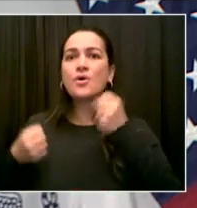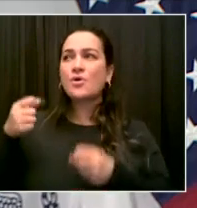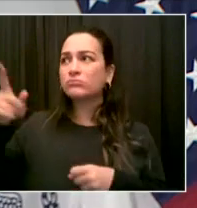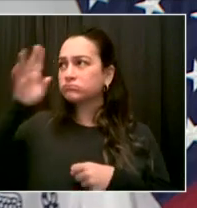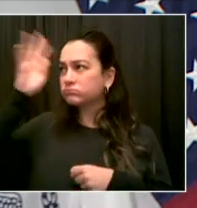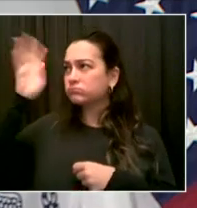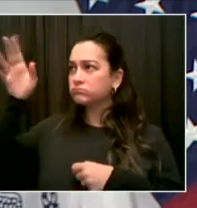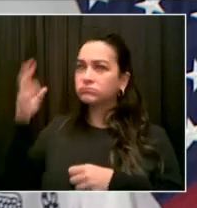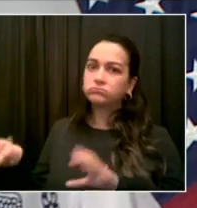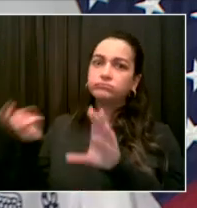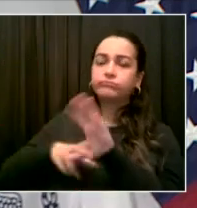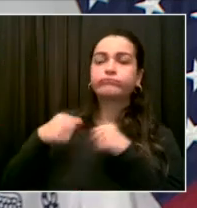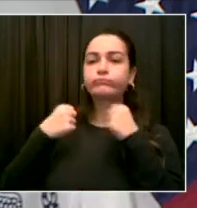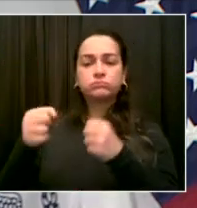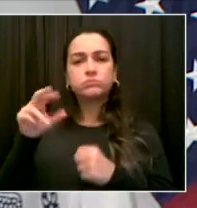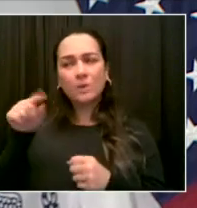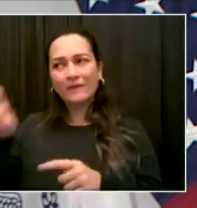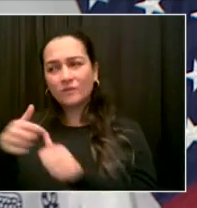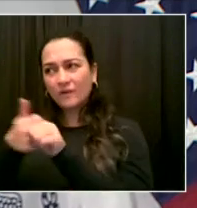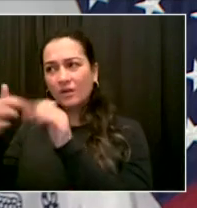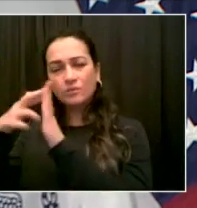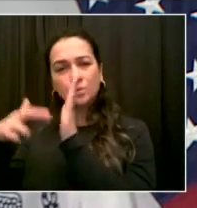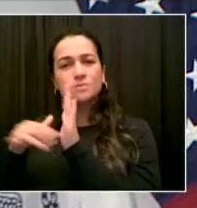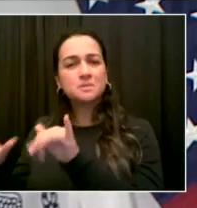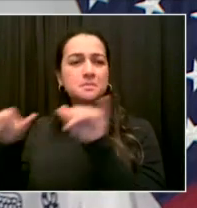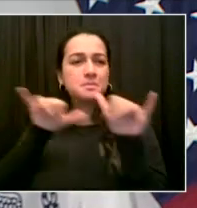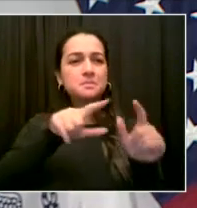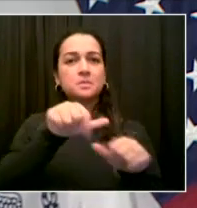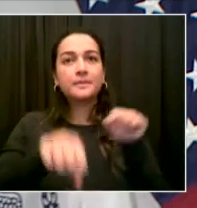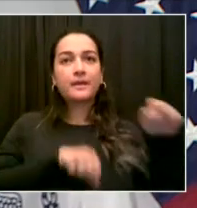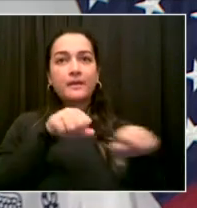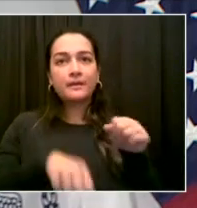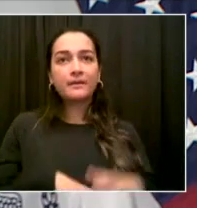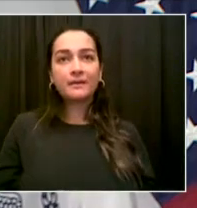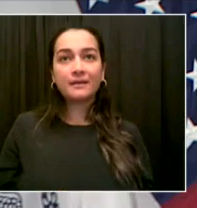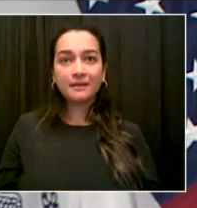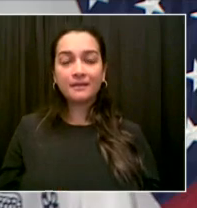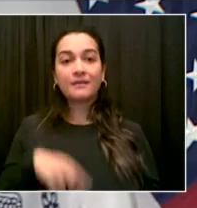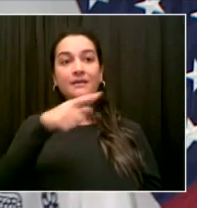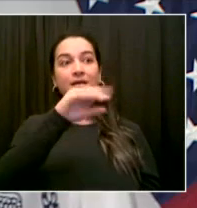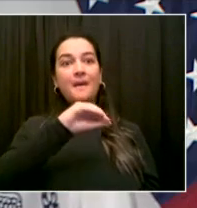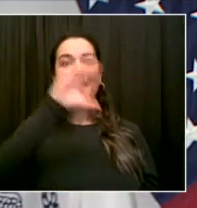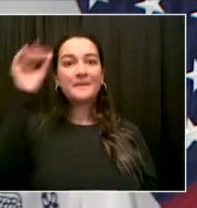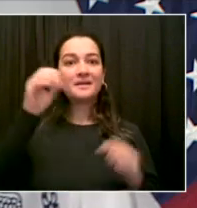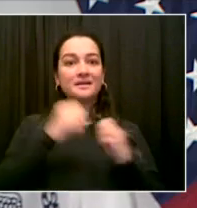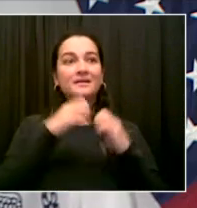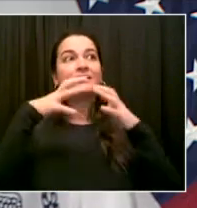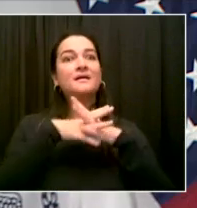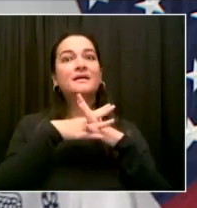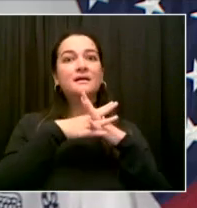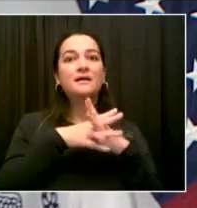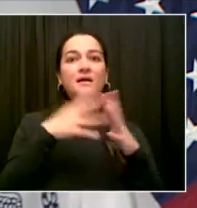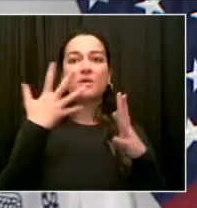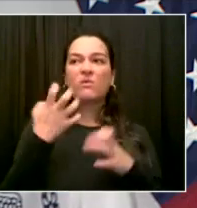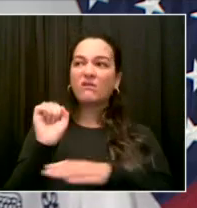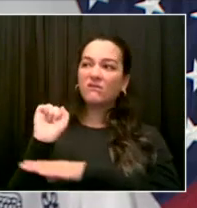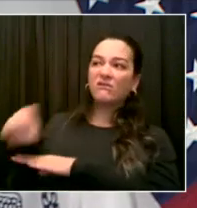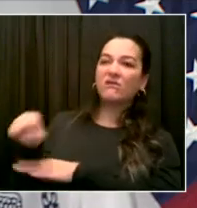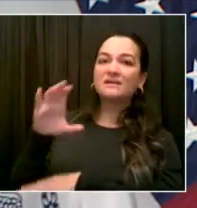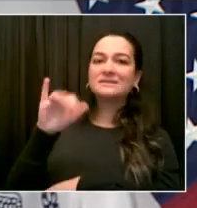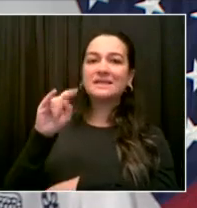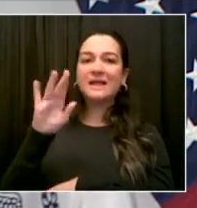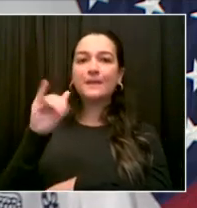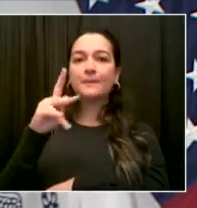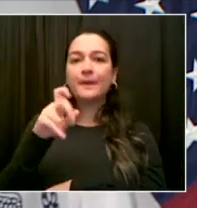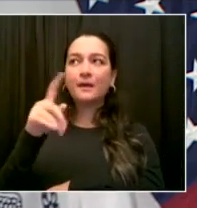that's not going to work. So there's a real simple way to do things. If any new service wants to come into New York City, go and talk to the